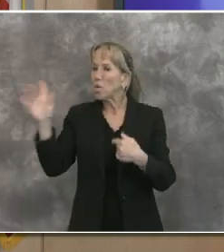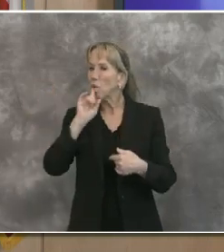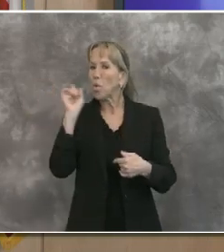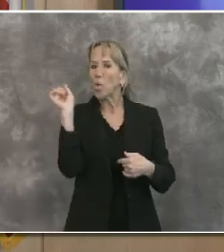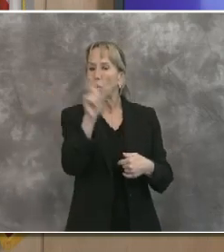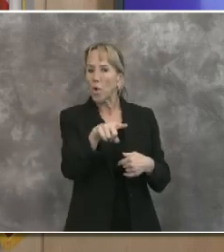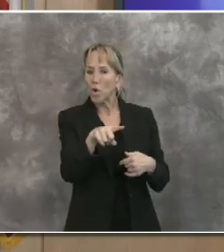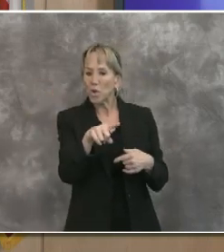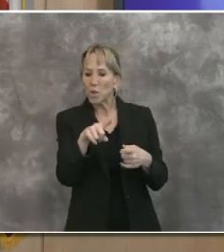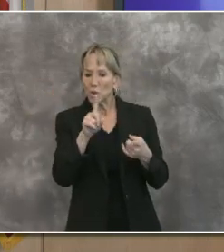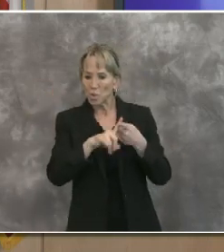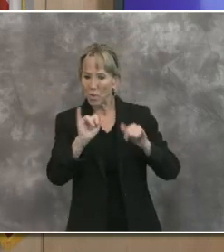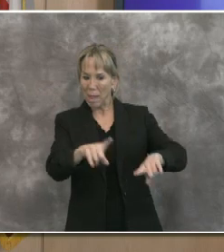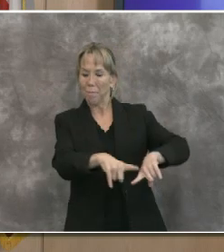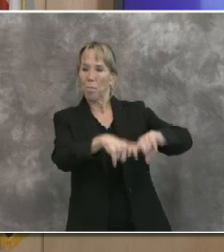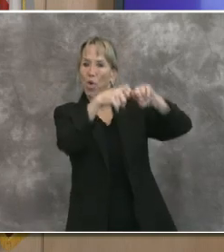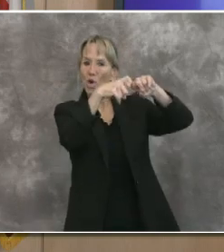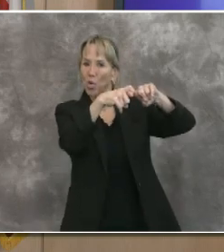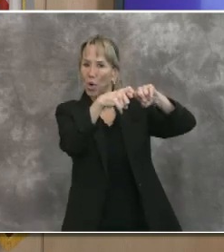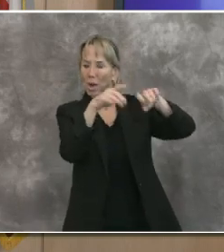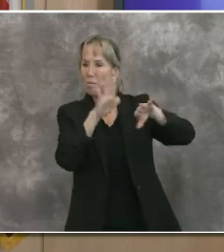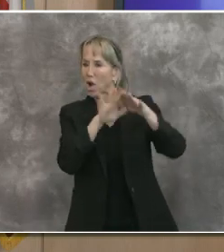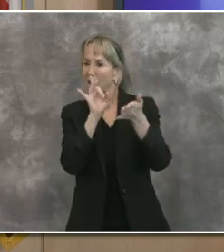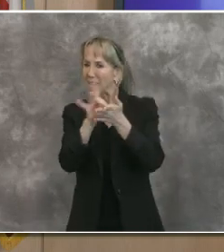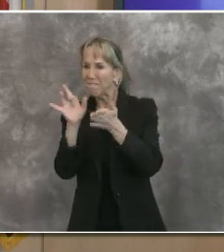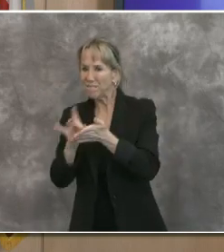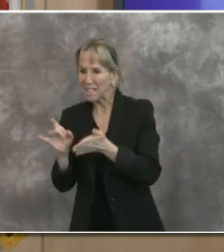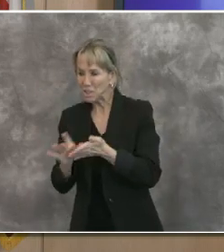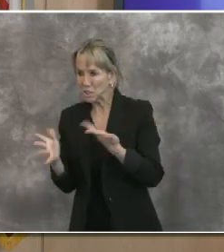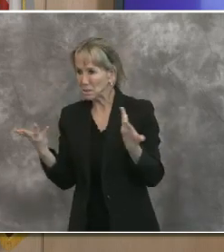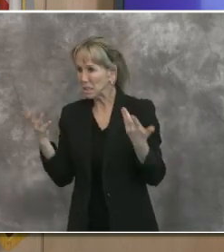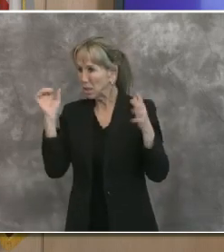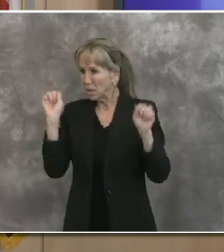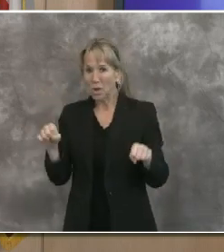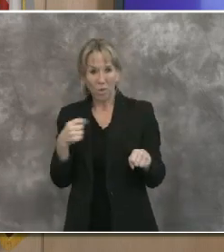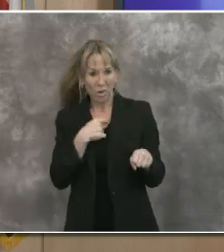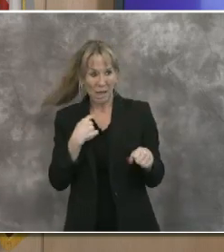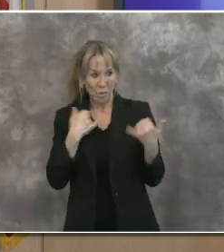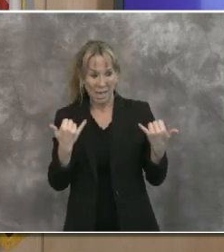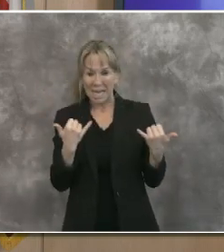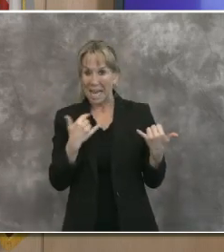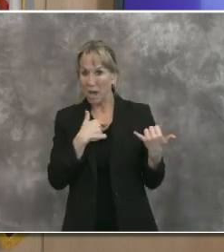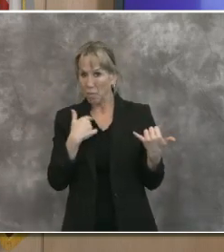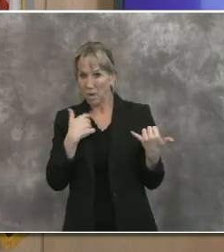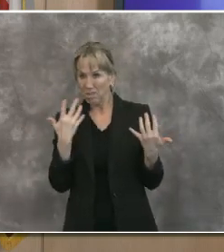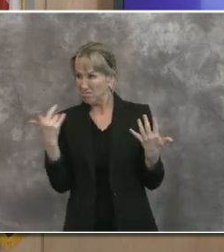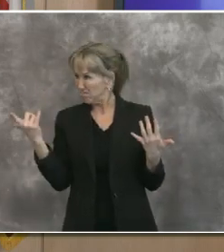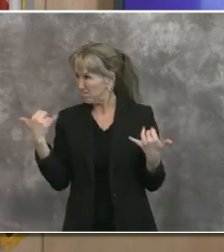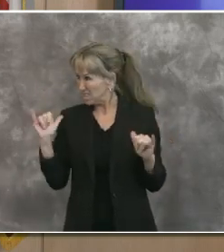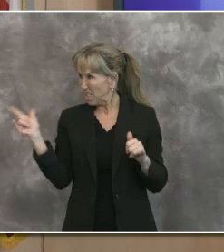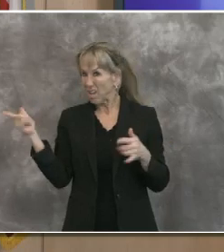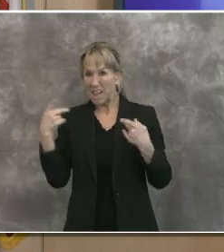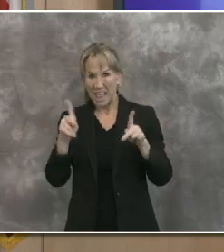on evictions. Is it safe to resume eviction in a pandemic, and where are these people supposed to